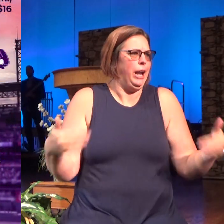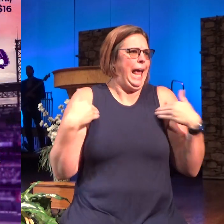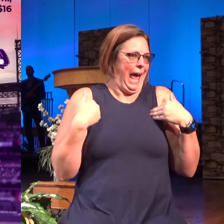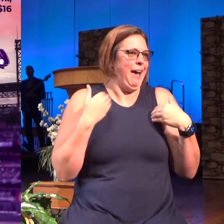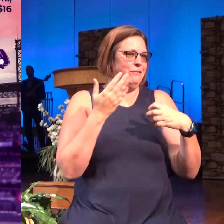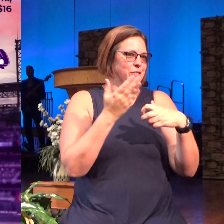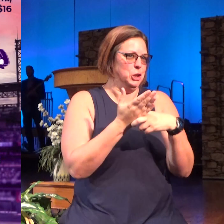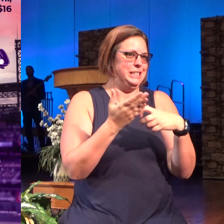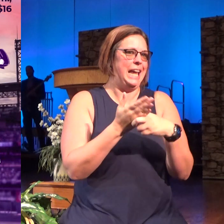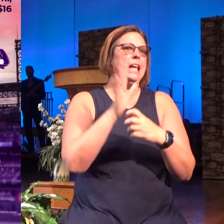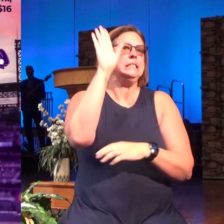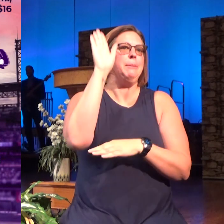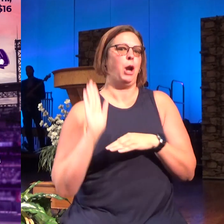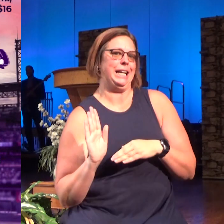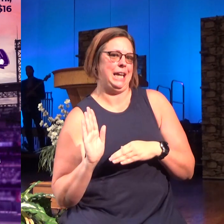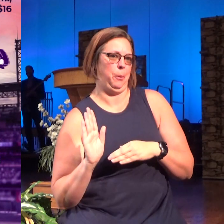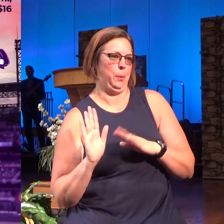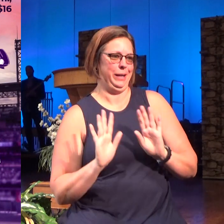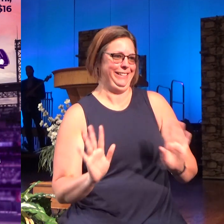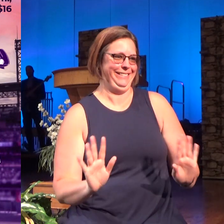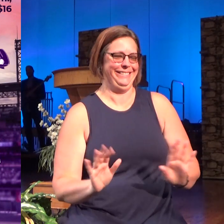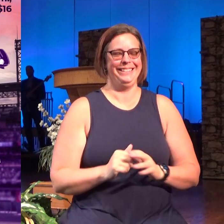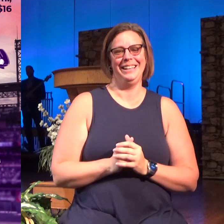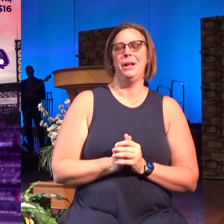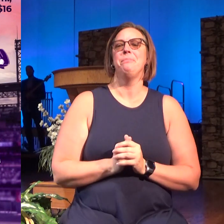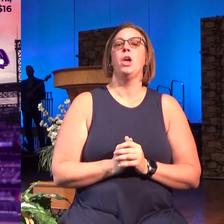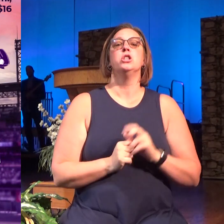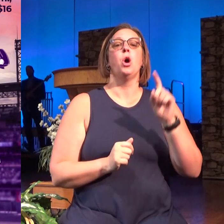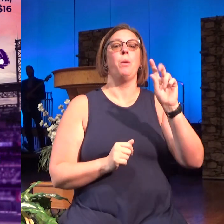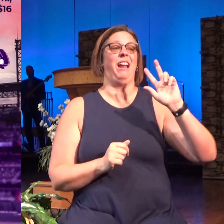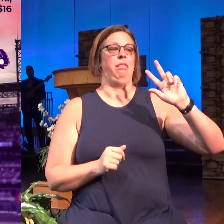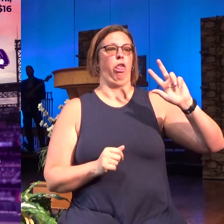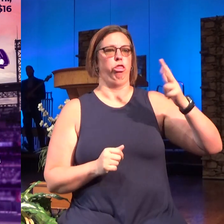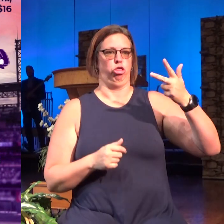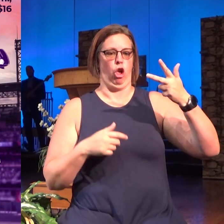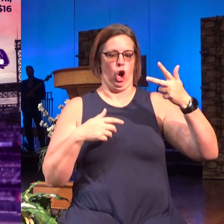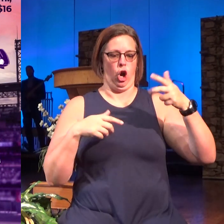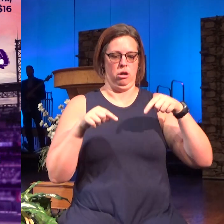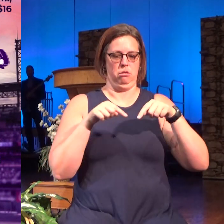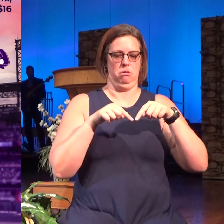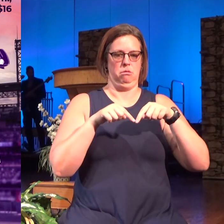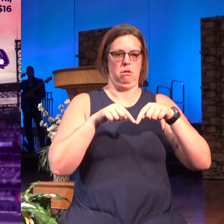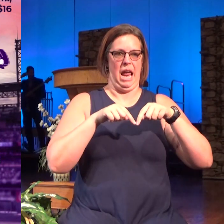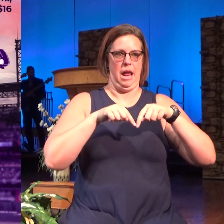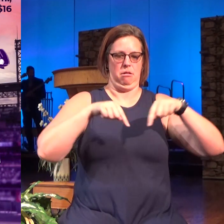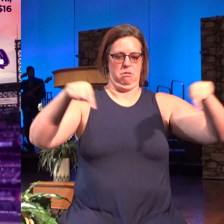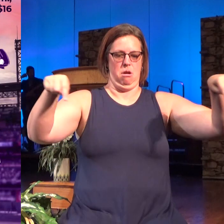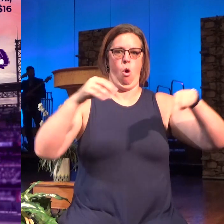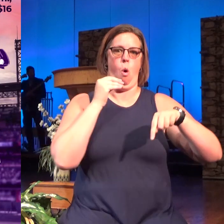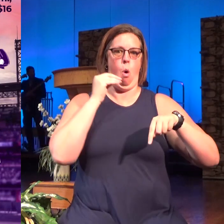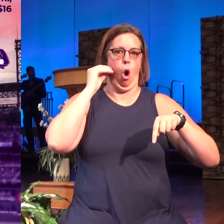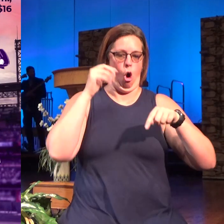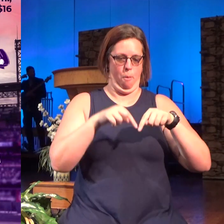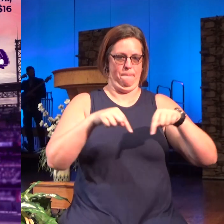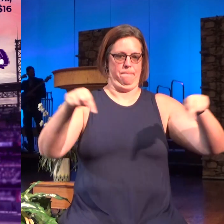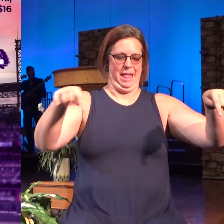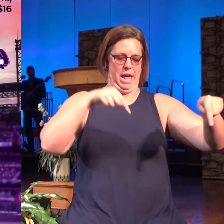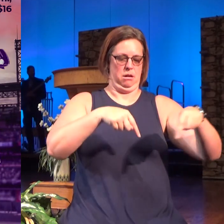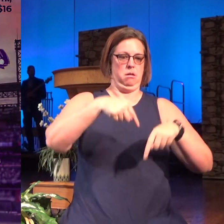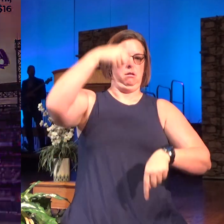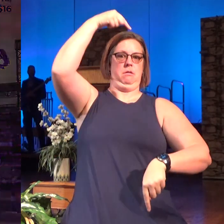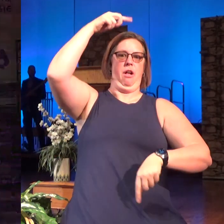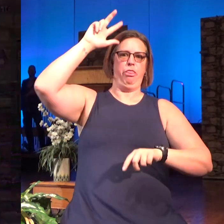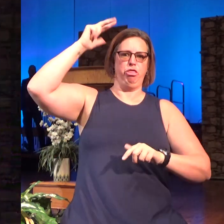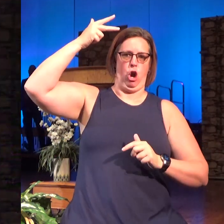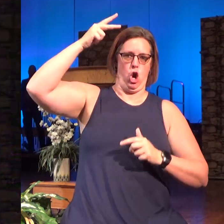tickets. Okay, good. So we're sitting in the third section above home plate where Mike and I sit when we go to the game. That's where all the cool